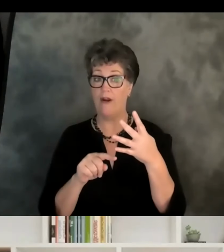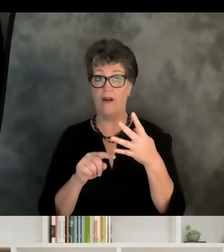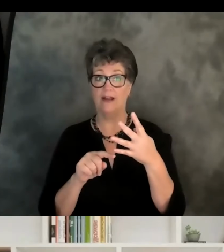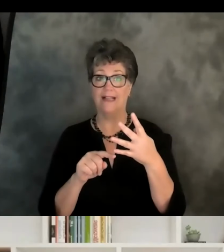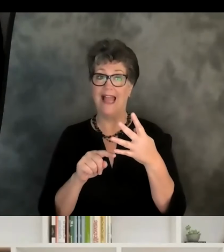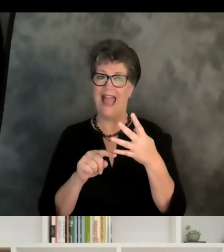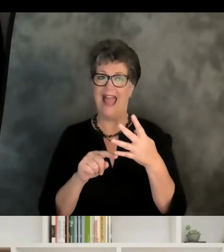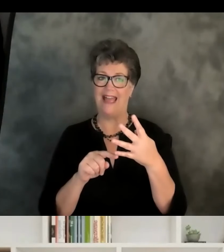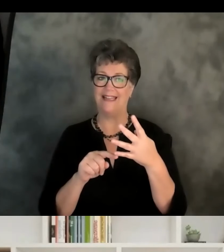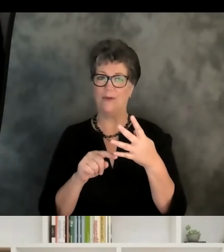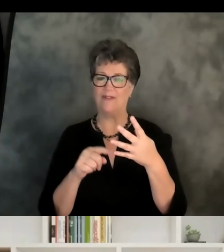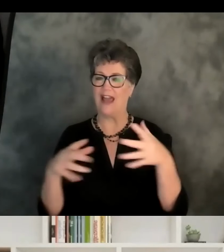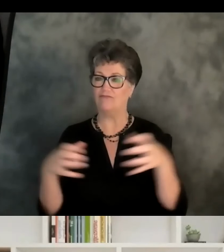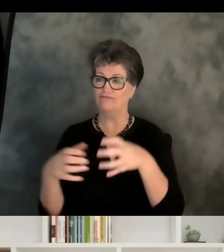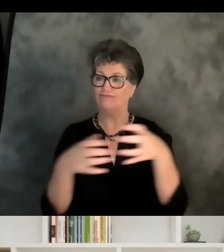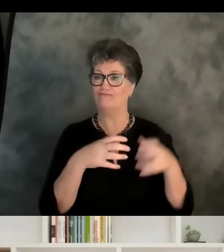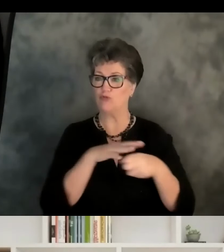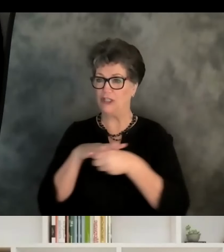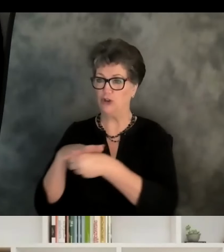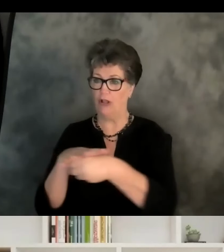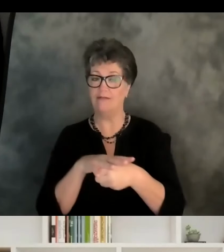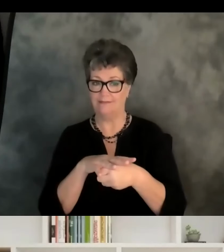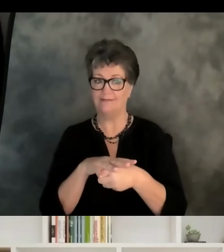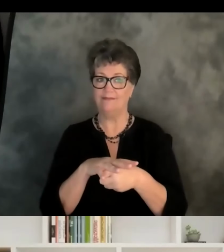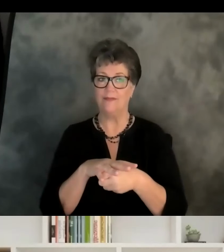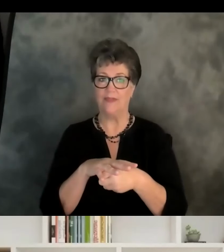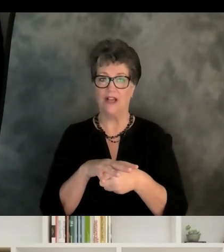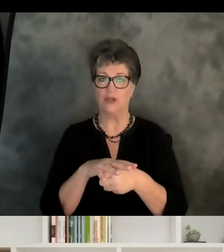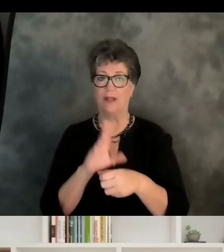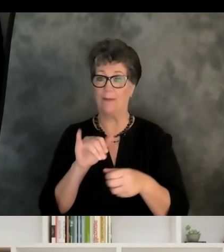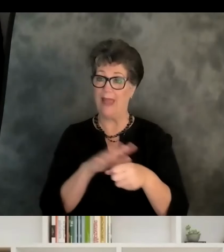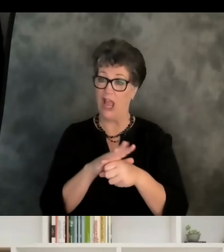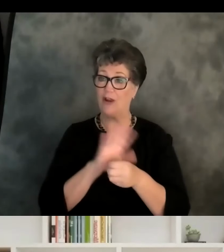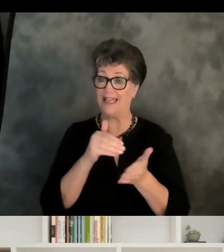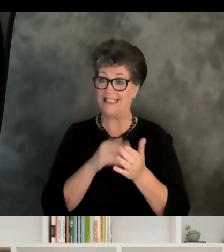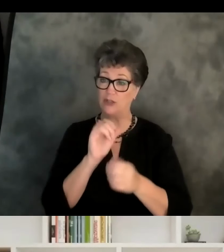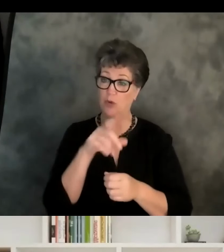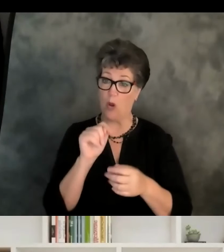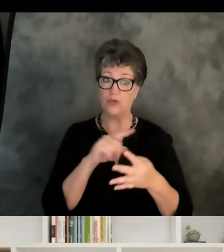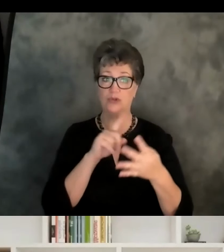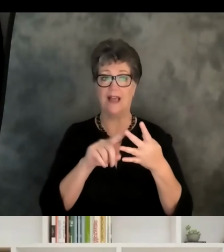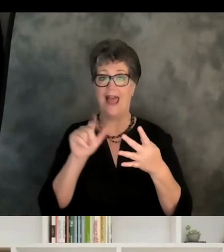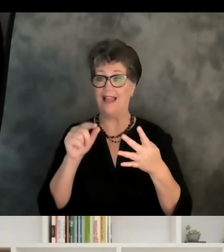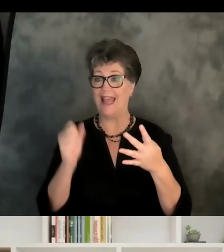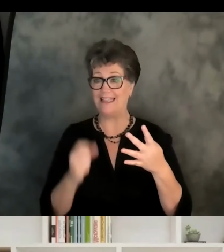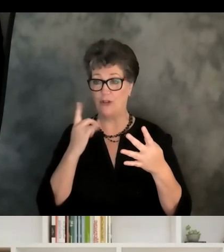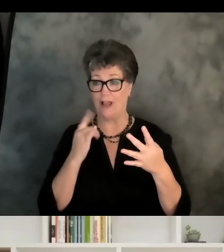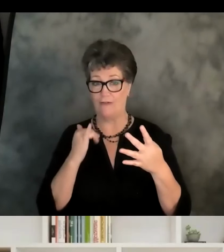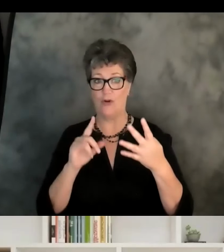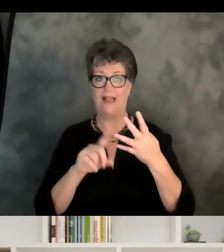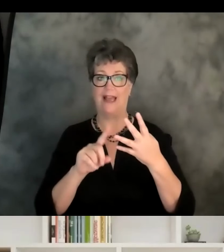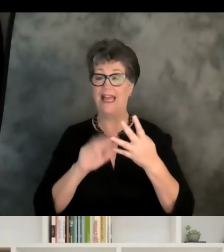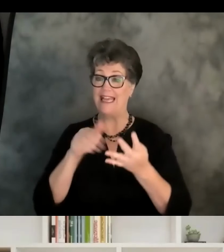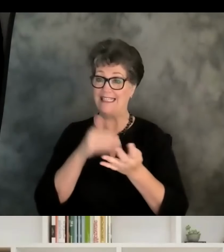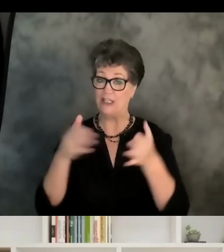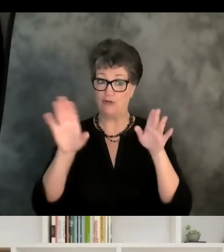kind of regionalize them a little bit, although they'll still all be virtual, but we're looking at the Bay Area and Central Coast, LA and Southern California,